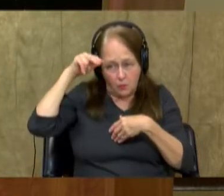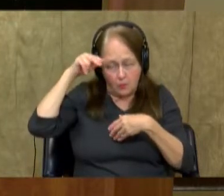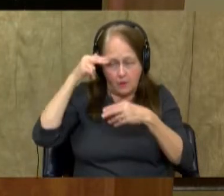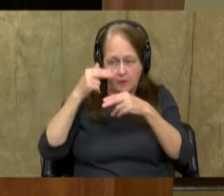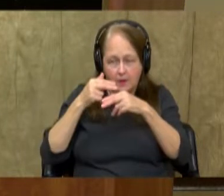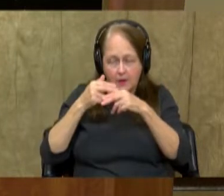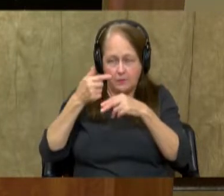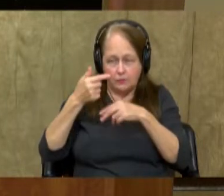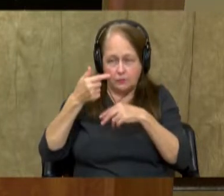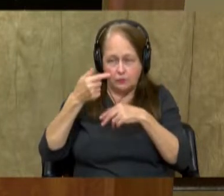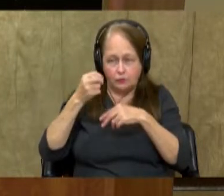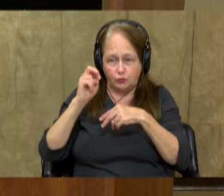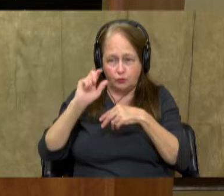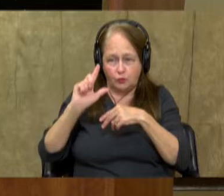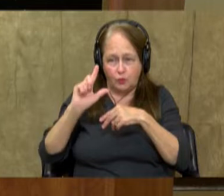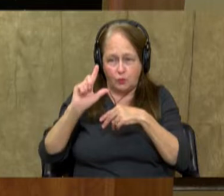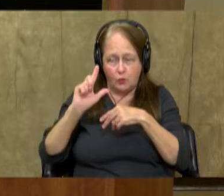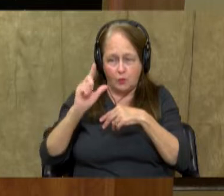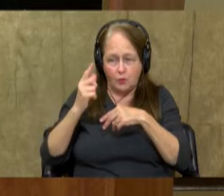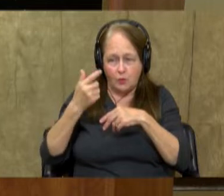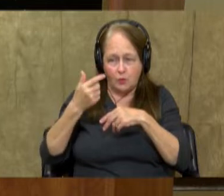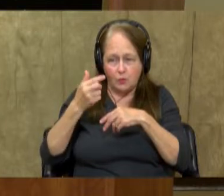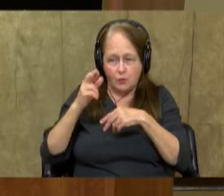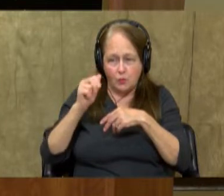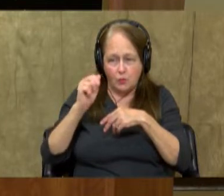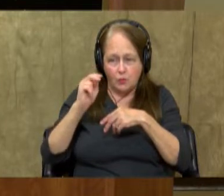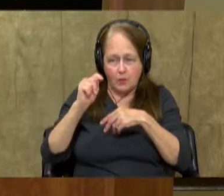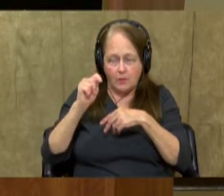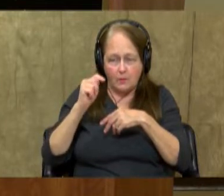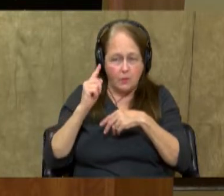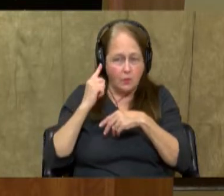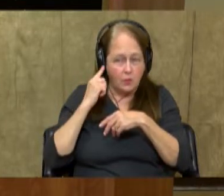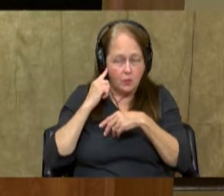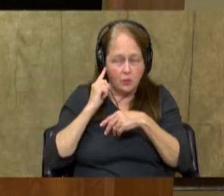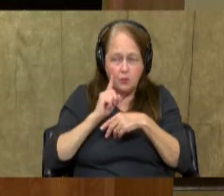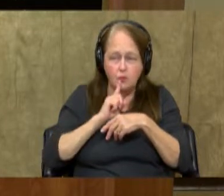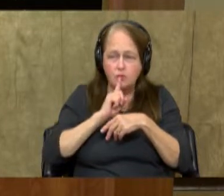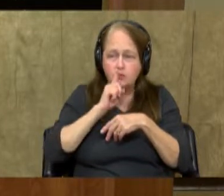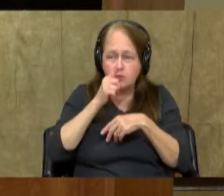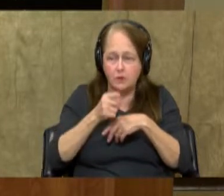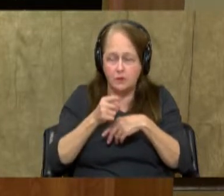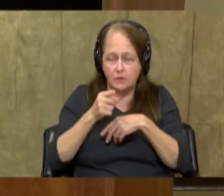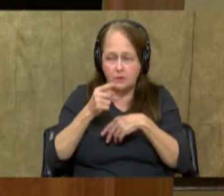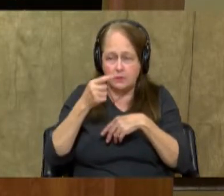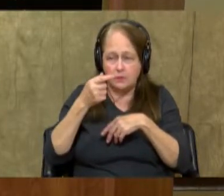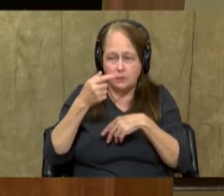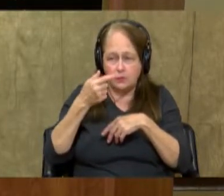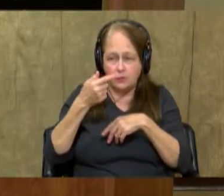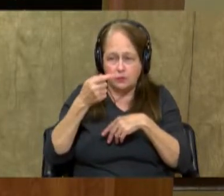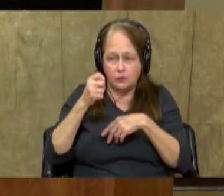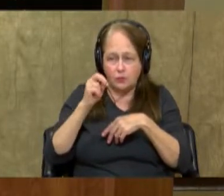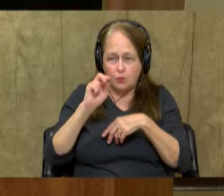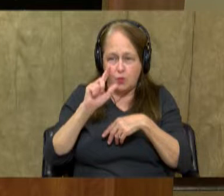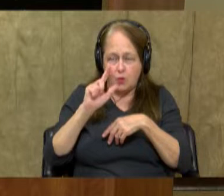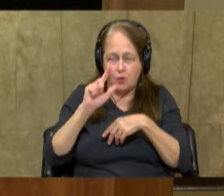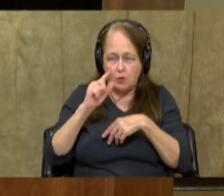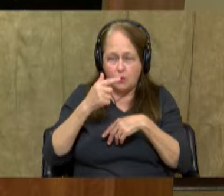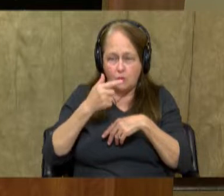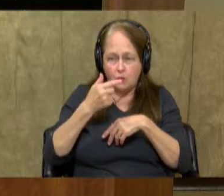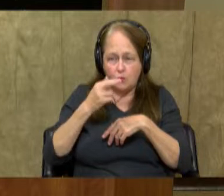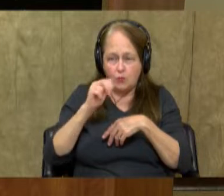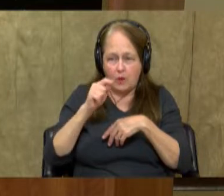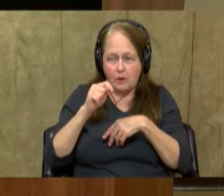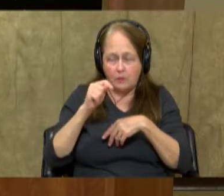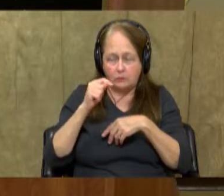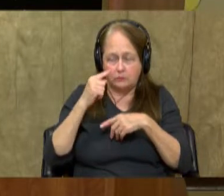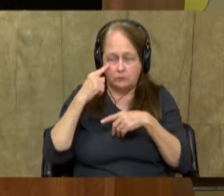Grant. When my younger sister first heard of the real General Grant, by the way, she was much